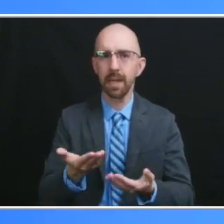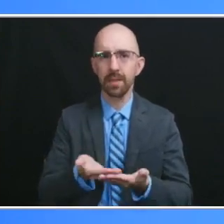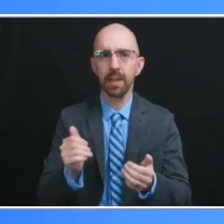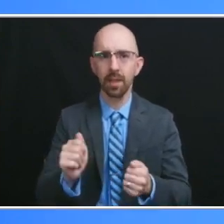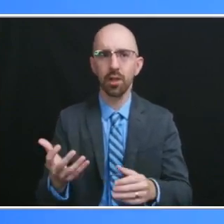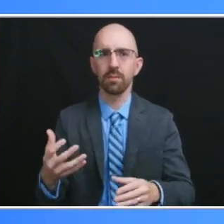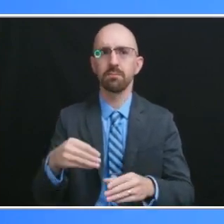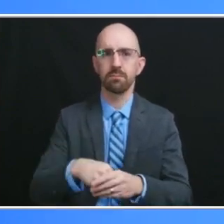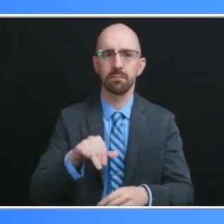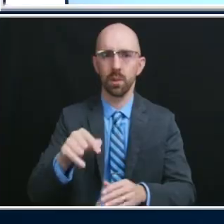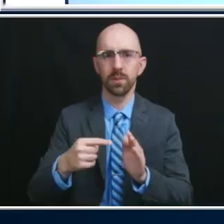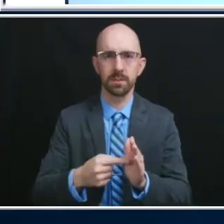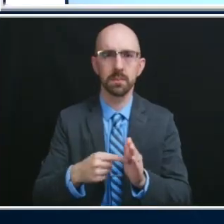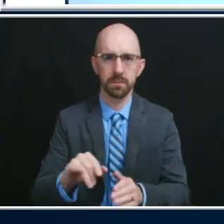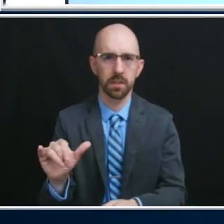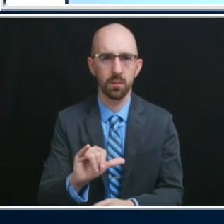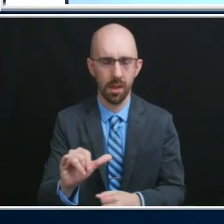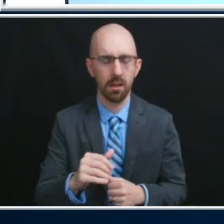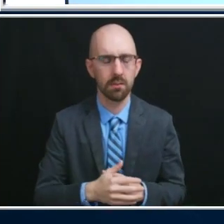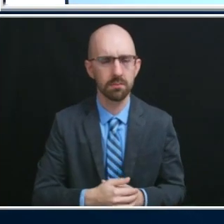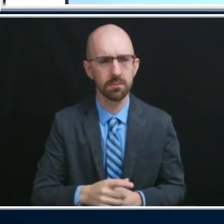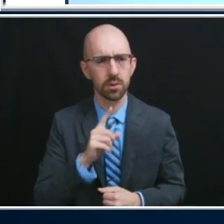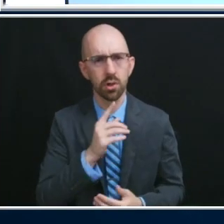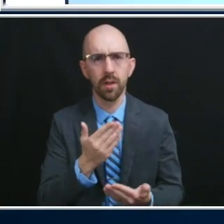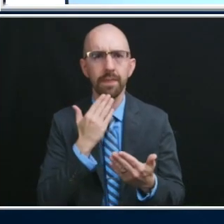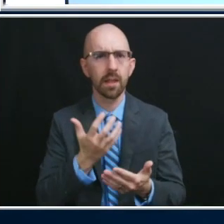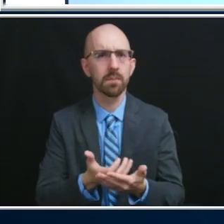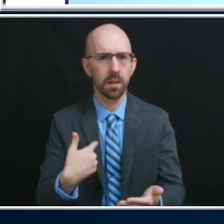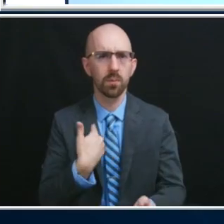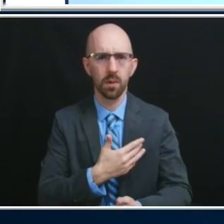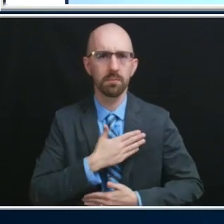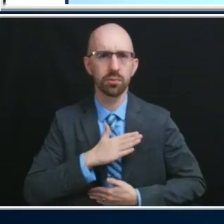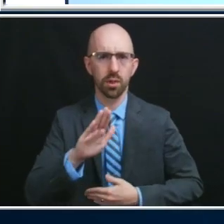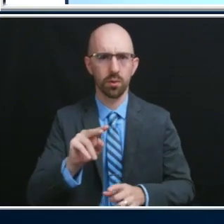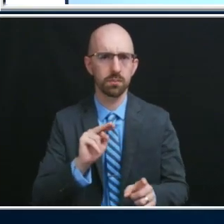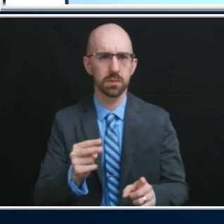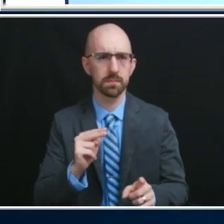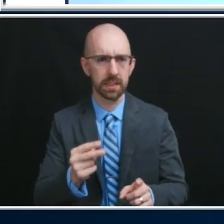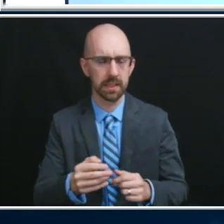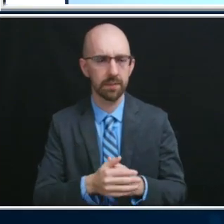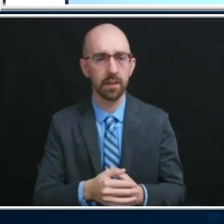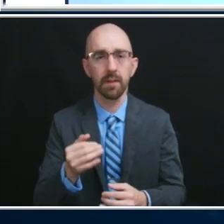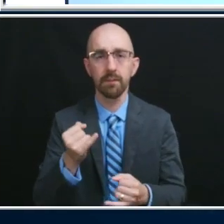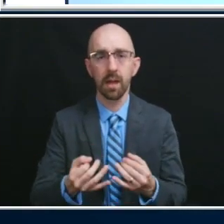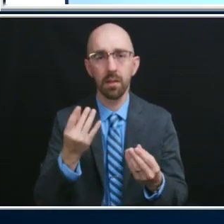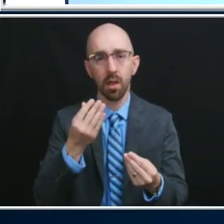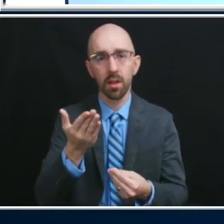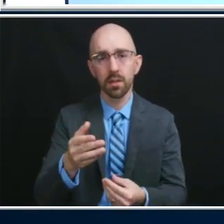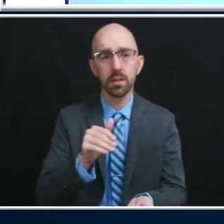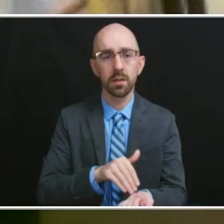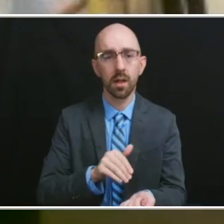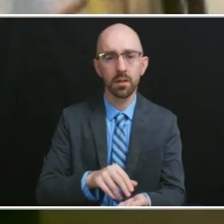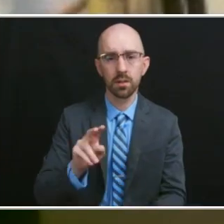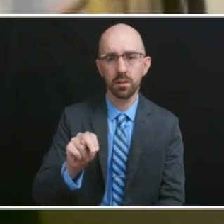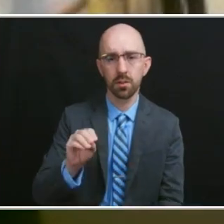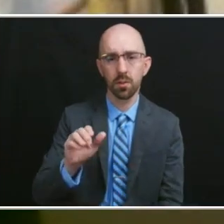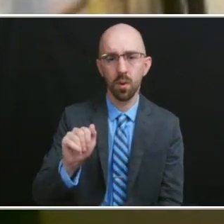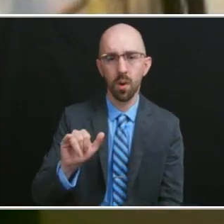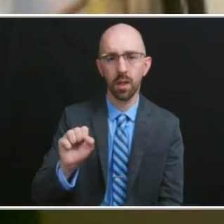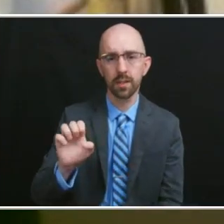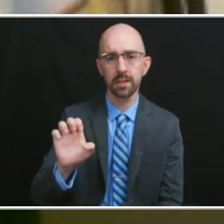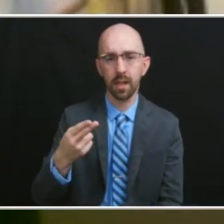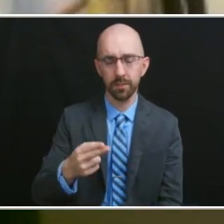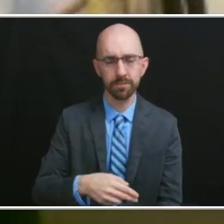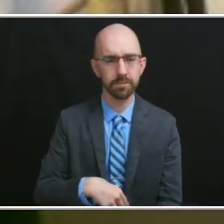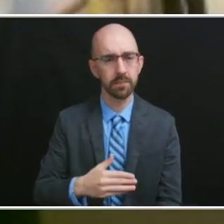as well. Sure. Okay, thank you very much. We really appreciate your perspective. Final thought from you, Dr. Noasai? No, thank